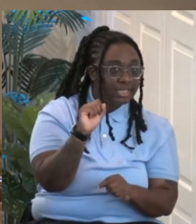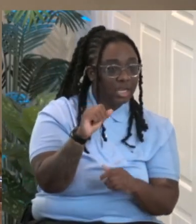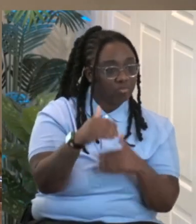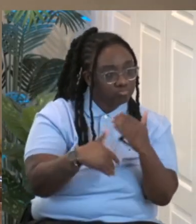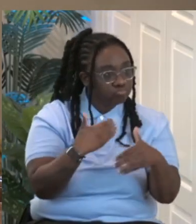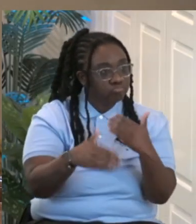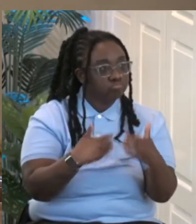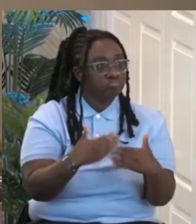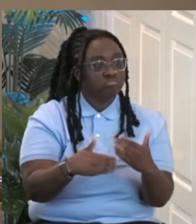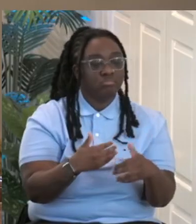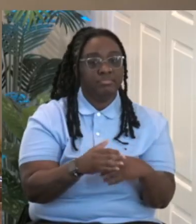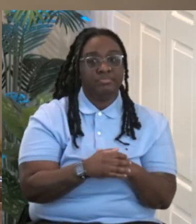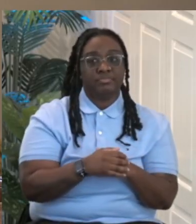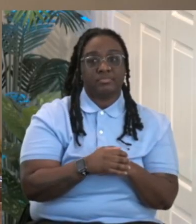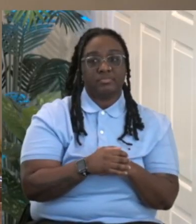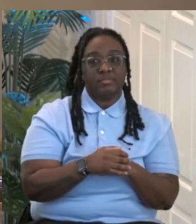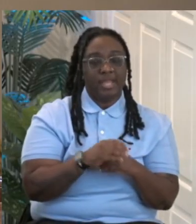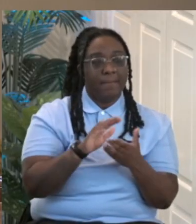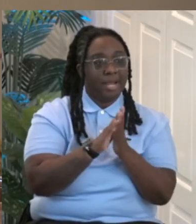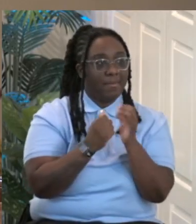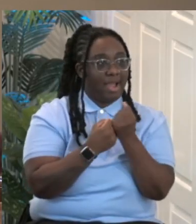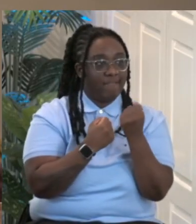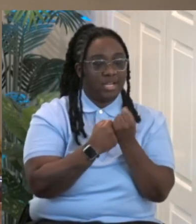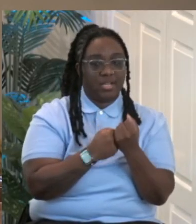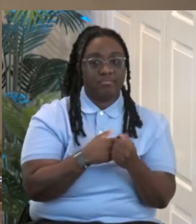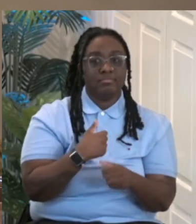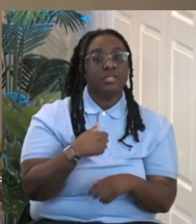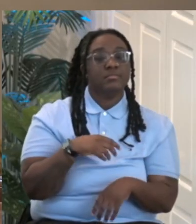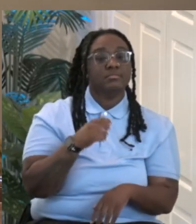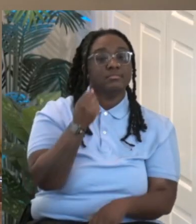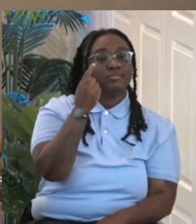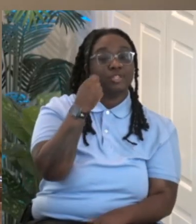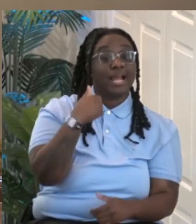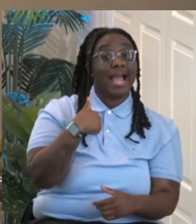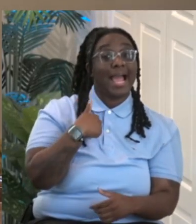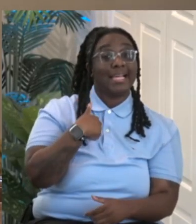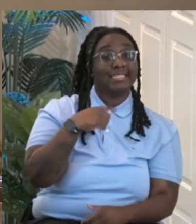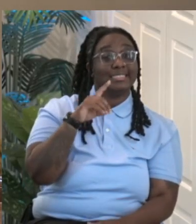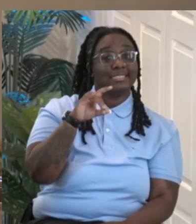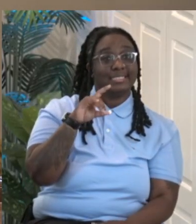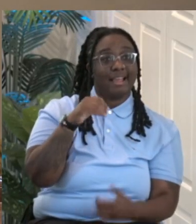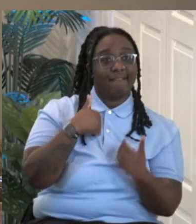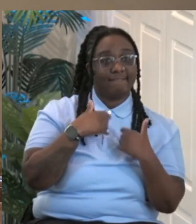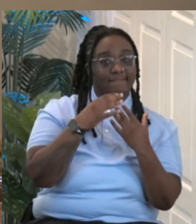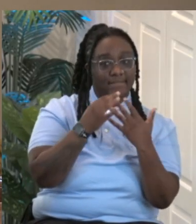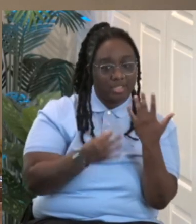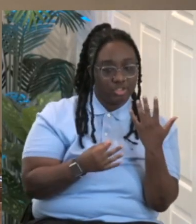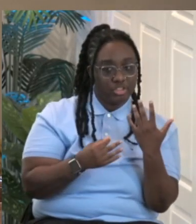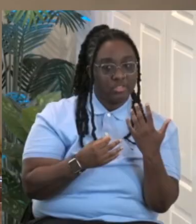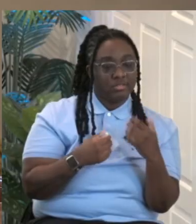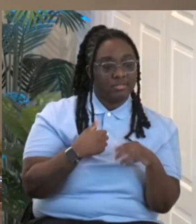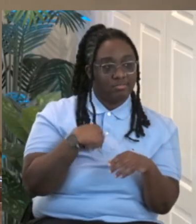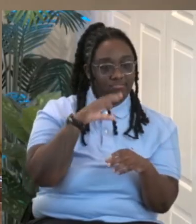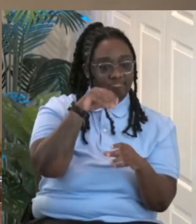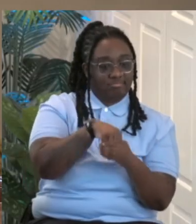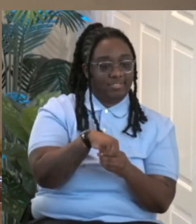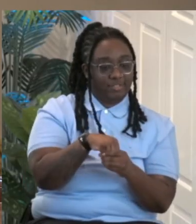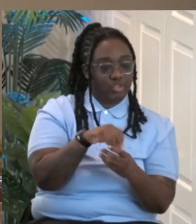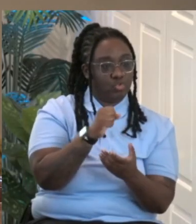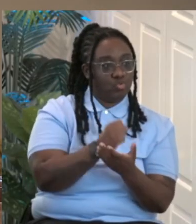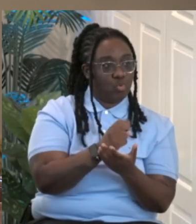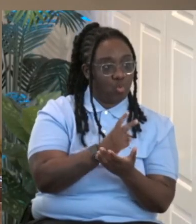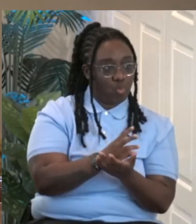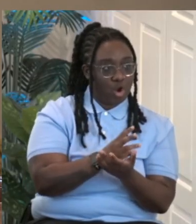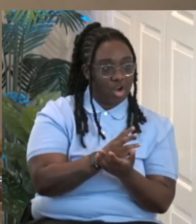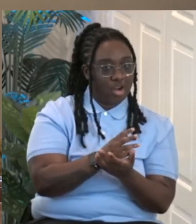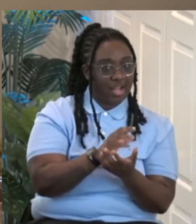all, an option. I was doing, I was in a social work class, and I was